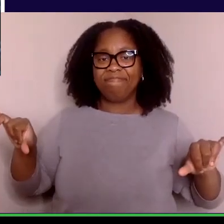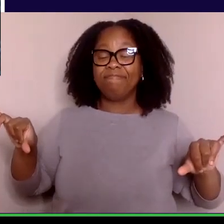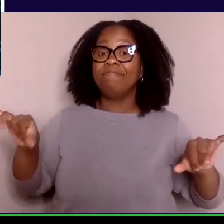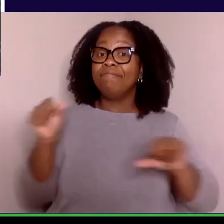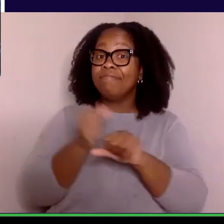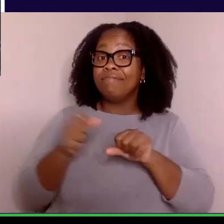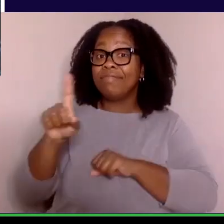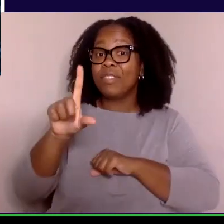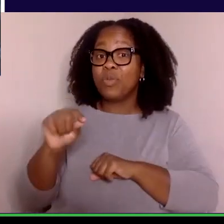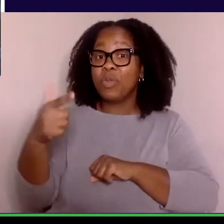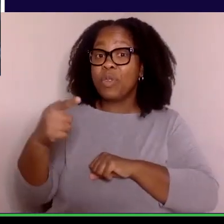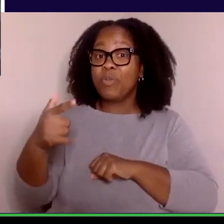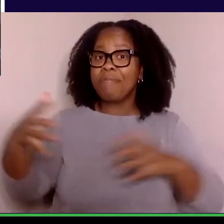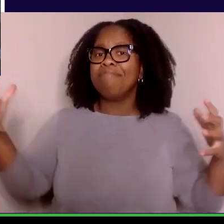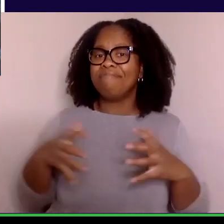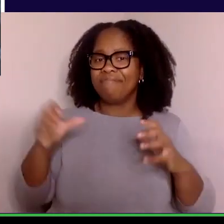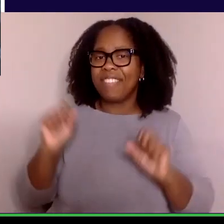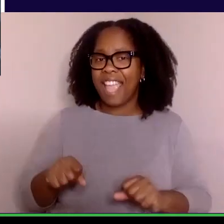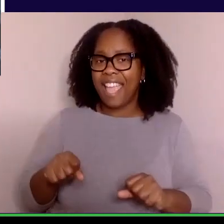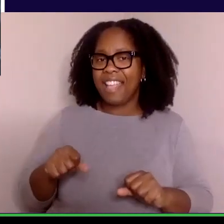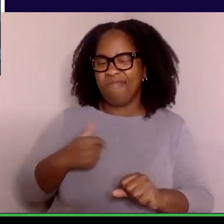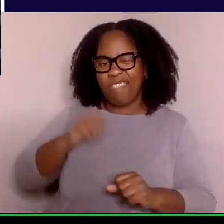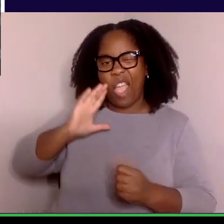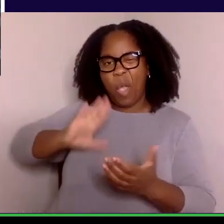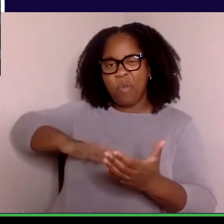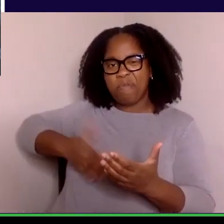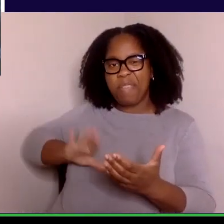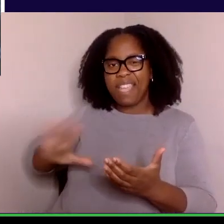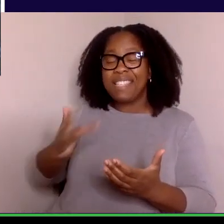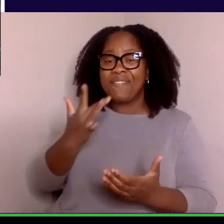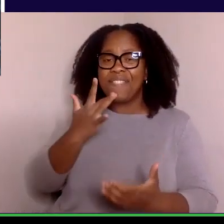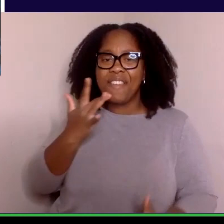his favorite homemade mac and cheese this year.